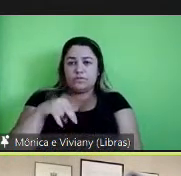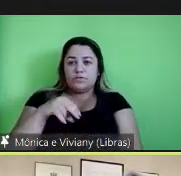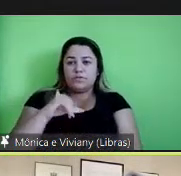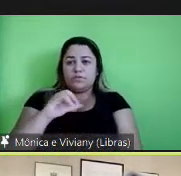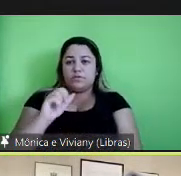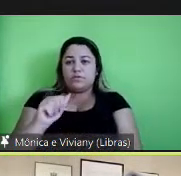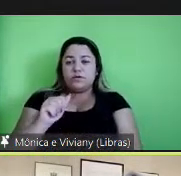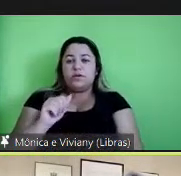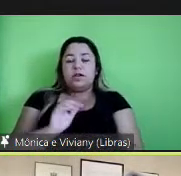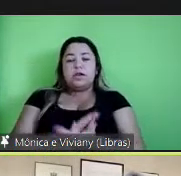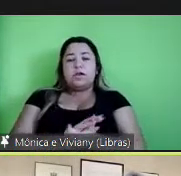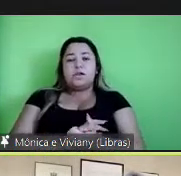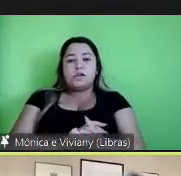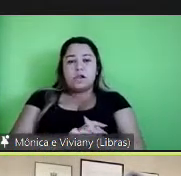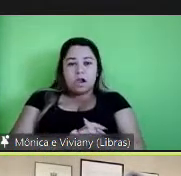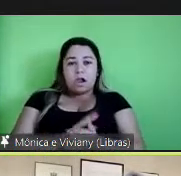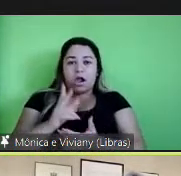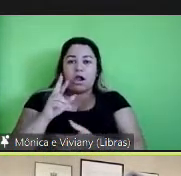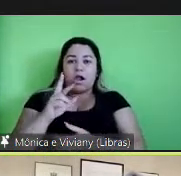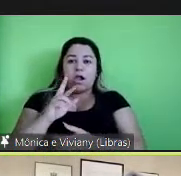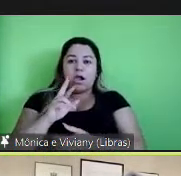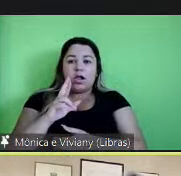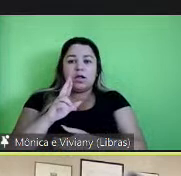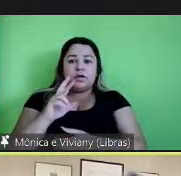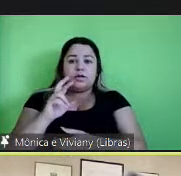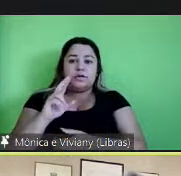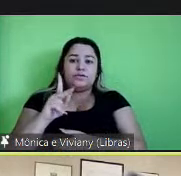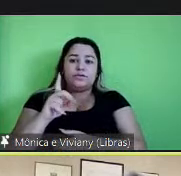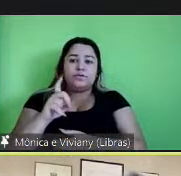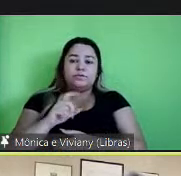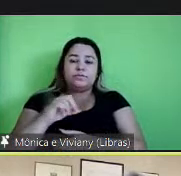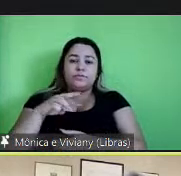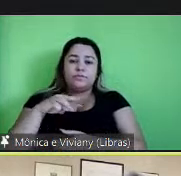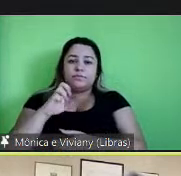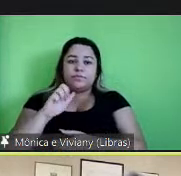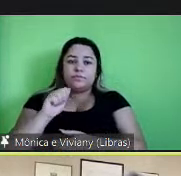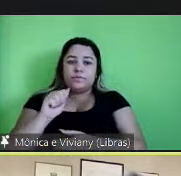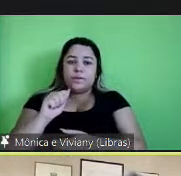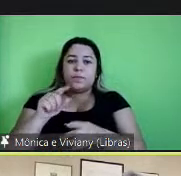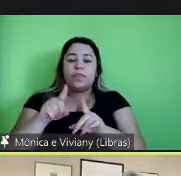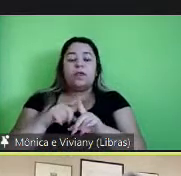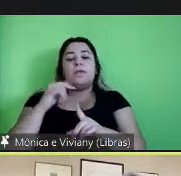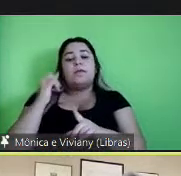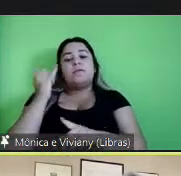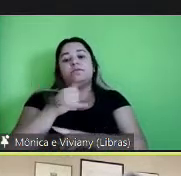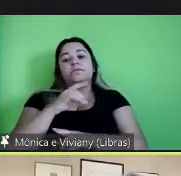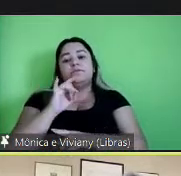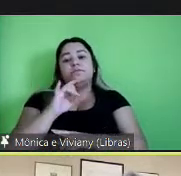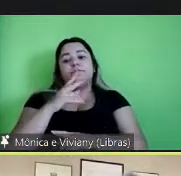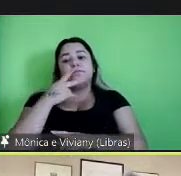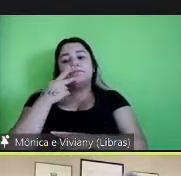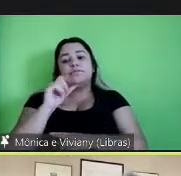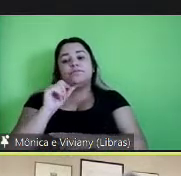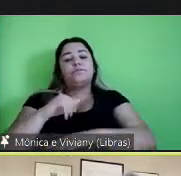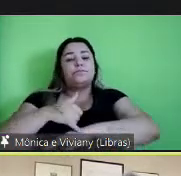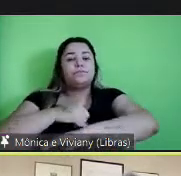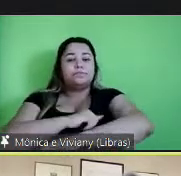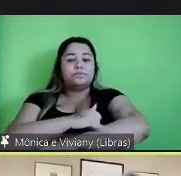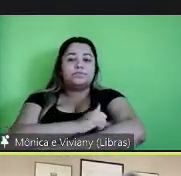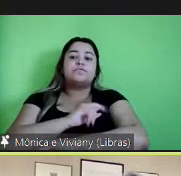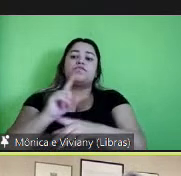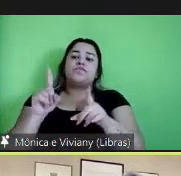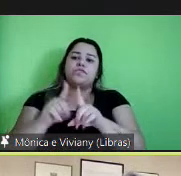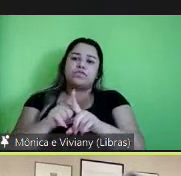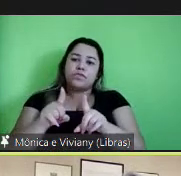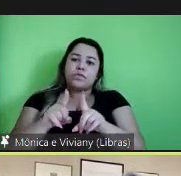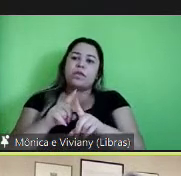minutes ago, so I don't need to repeat it all, other than to say that obesity should be treated just like hypertension or diabetes, and